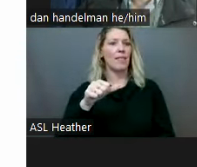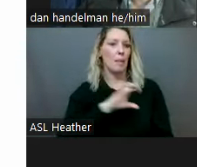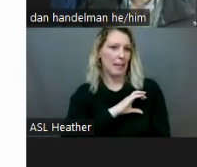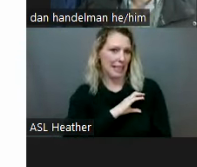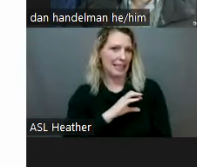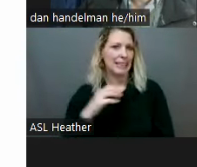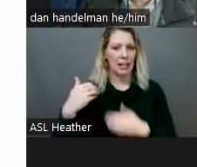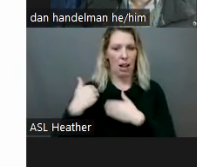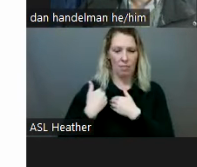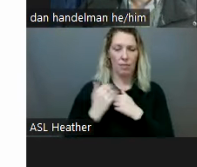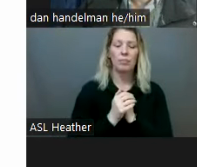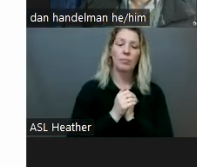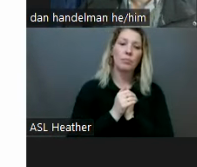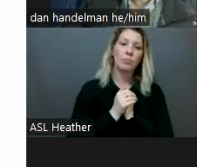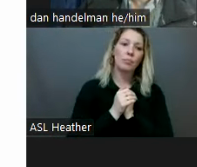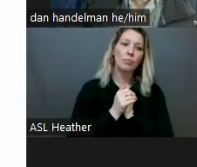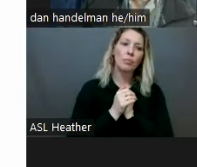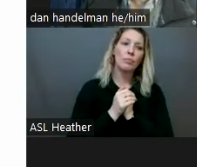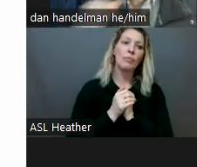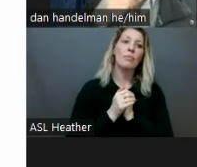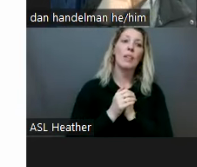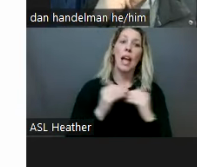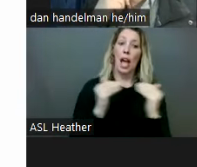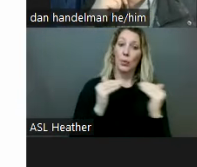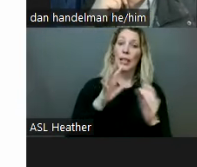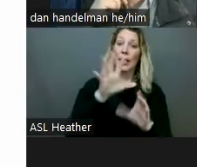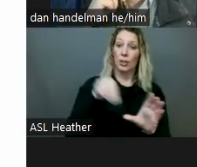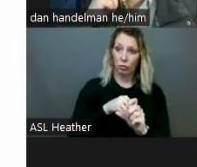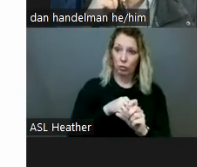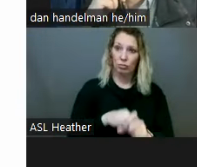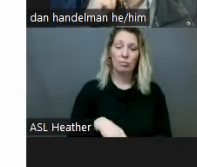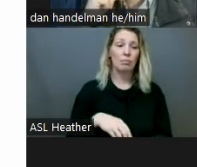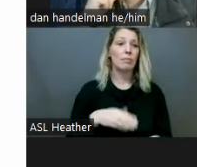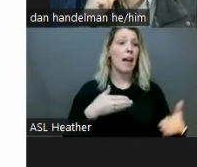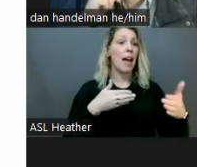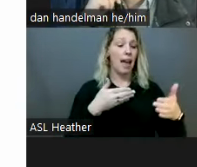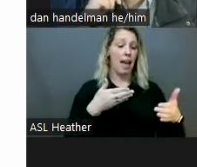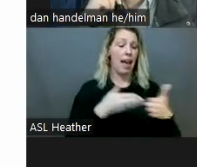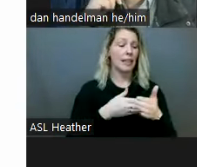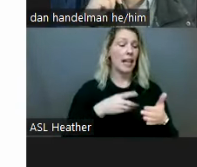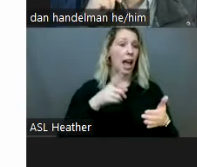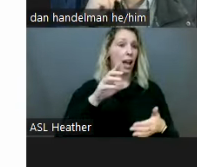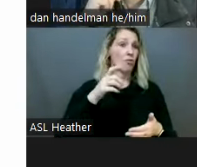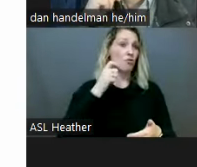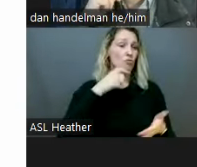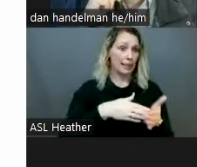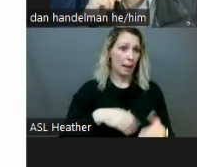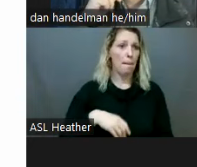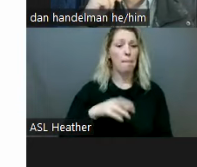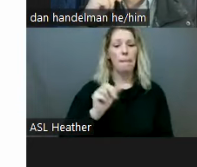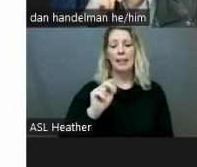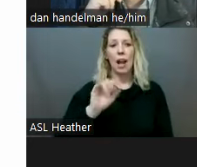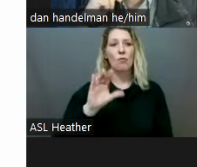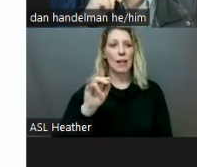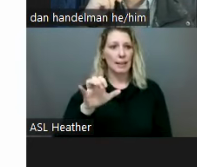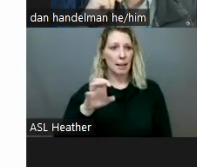1, equity and inclusion. 2, anti-racism. 3, harm